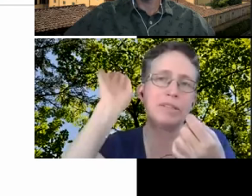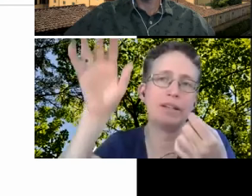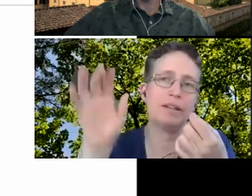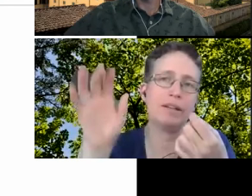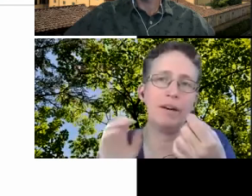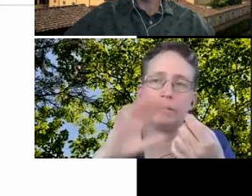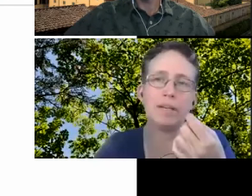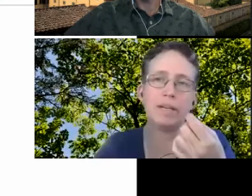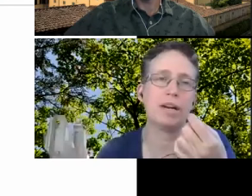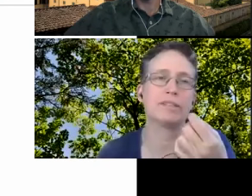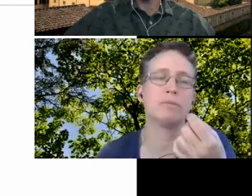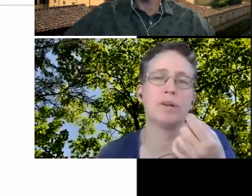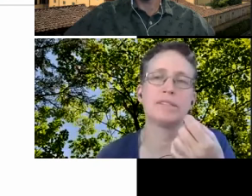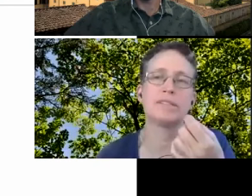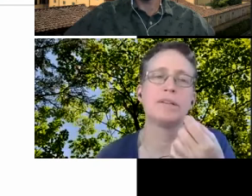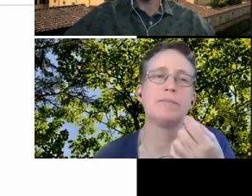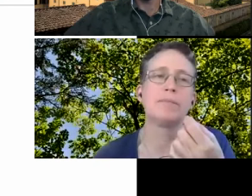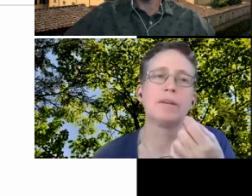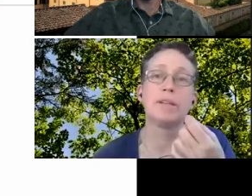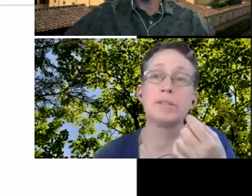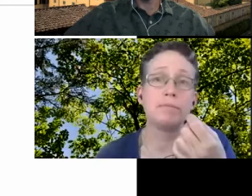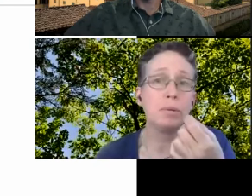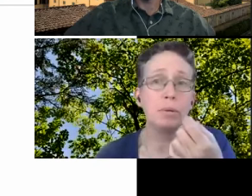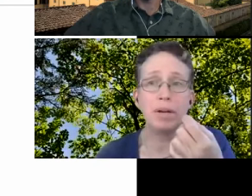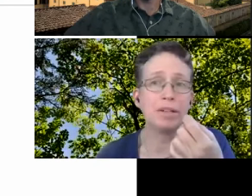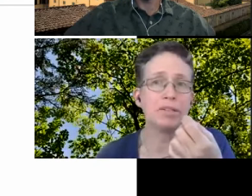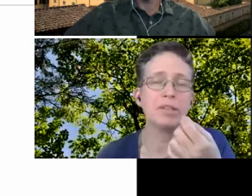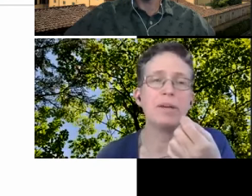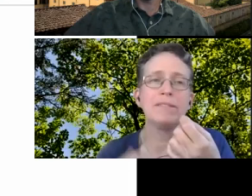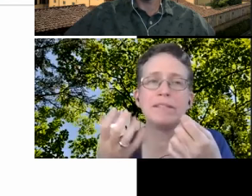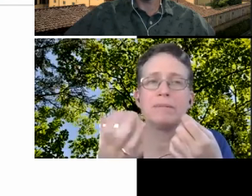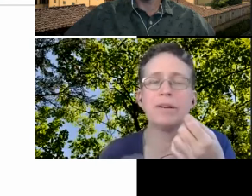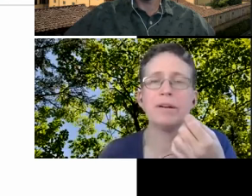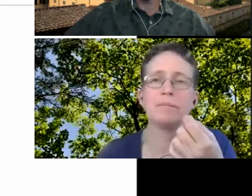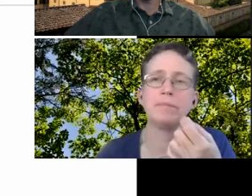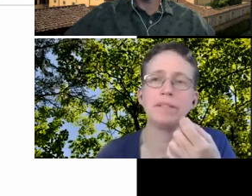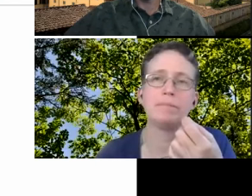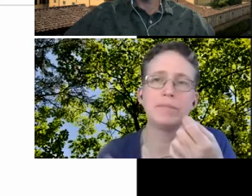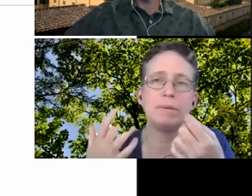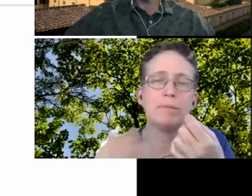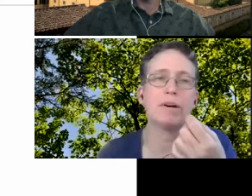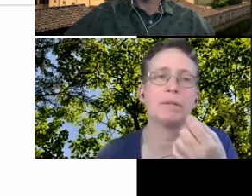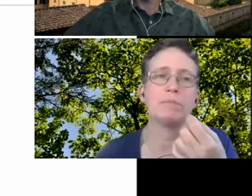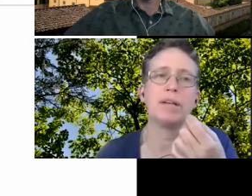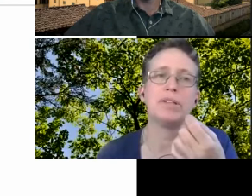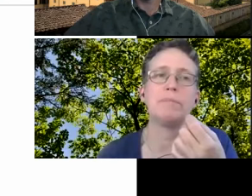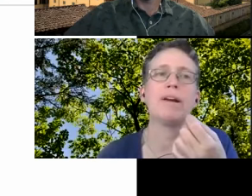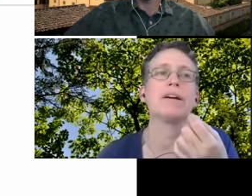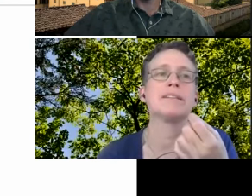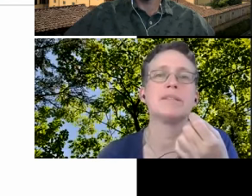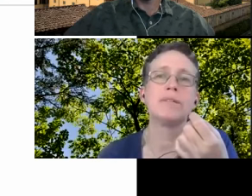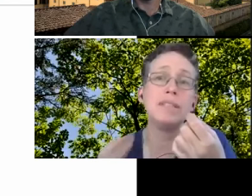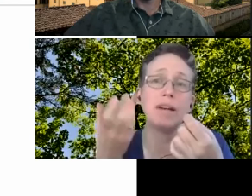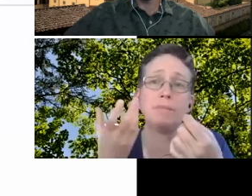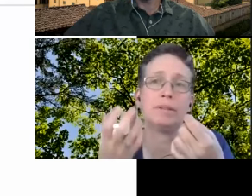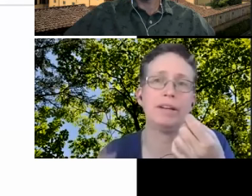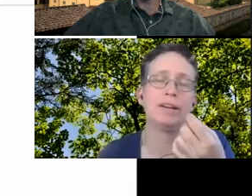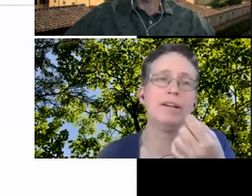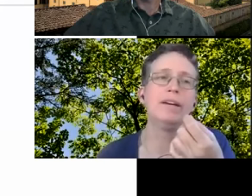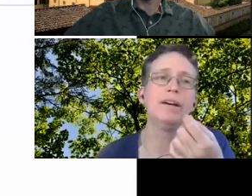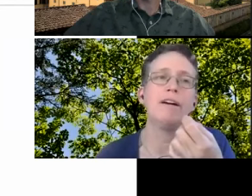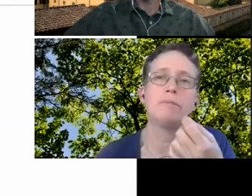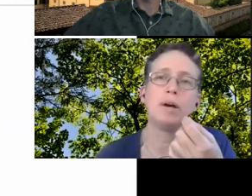Amherst and out in big tracts of forest where there's fewer predators. So we have this thing we call some people call it the predation paradox, this sort of